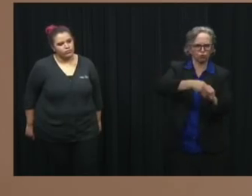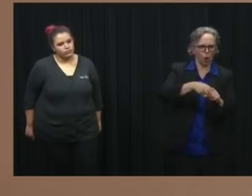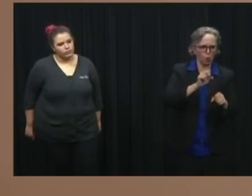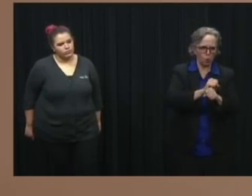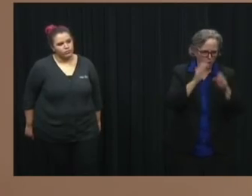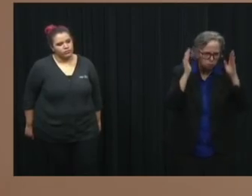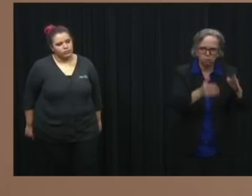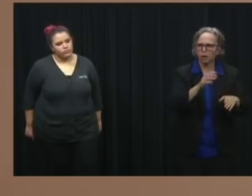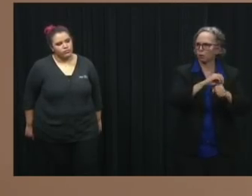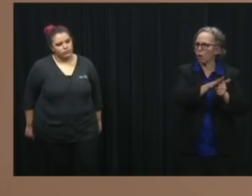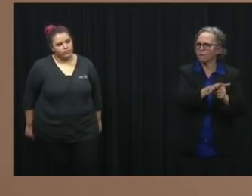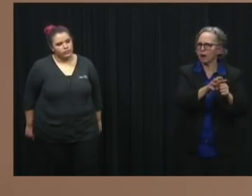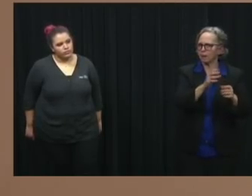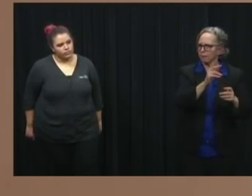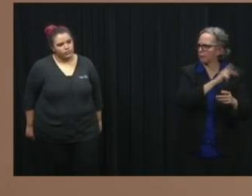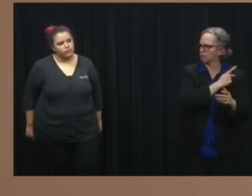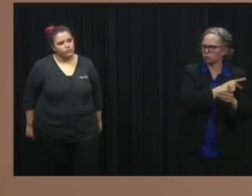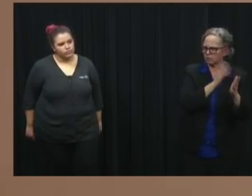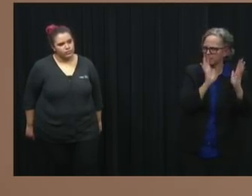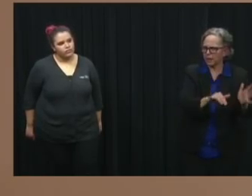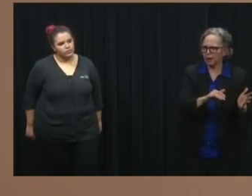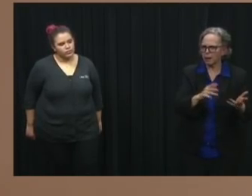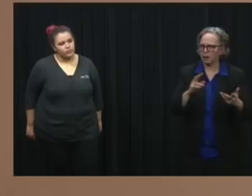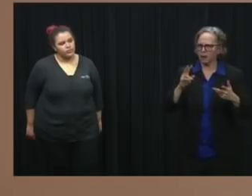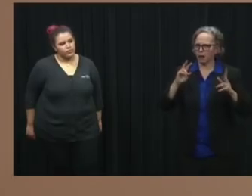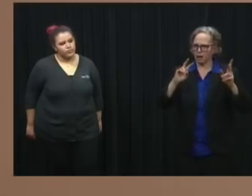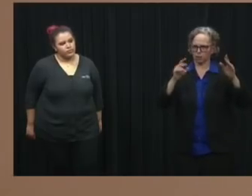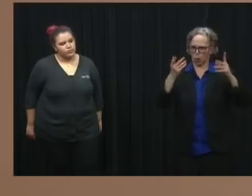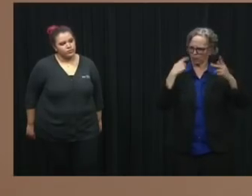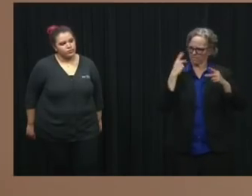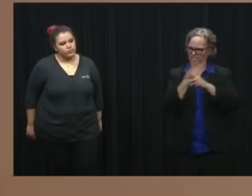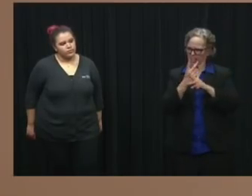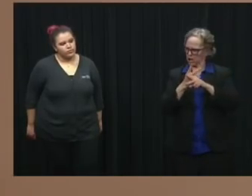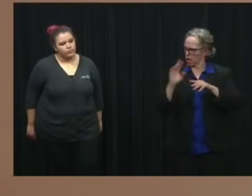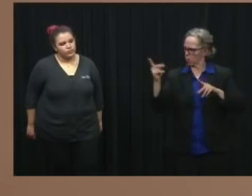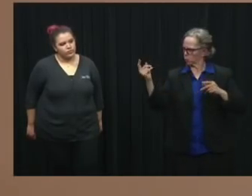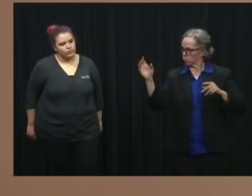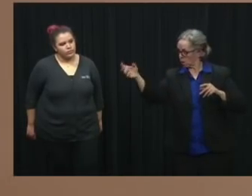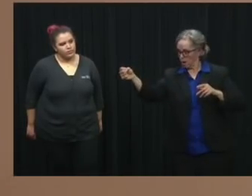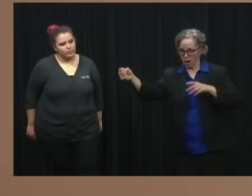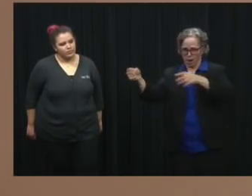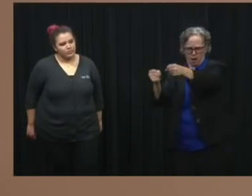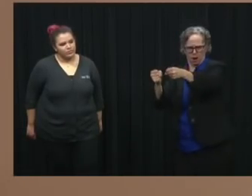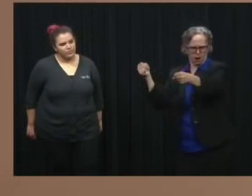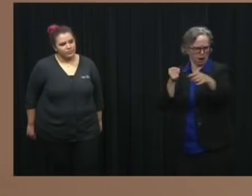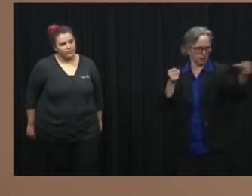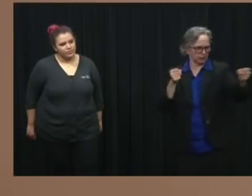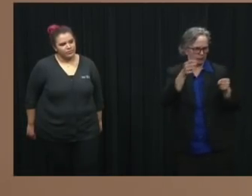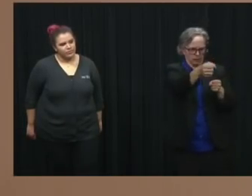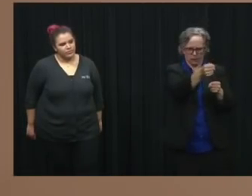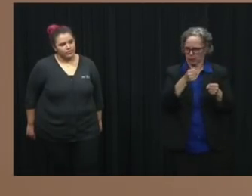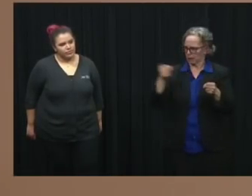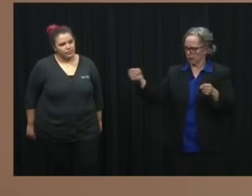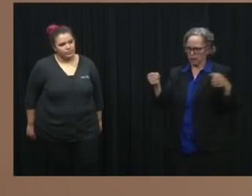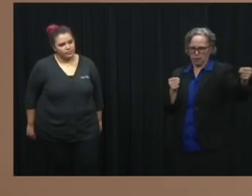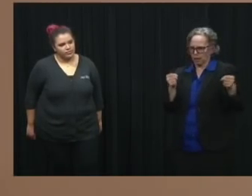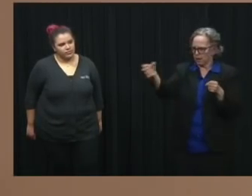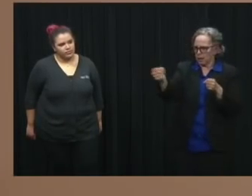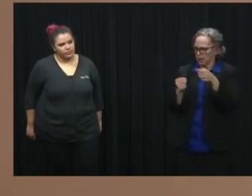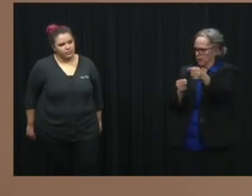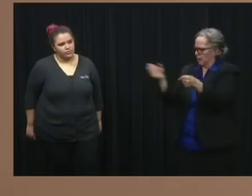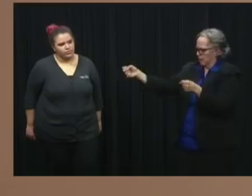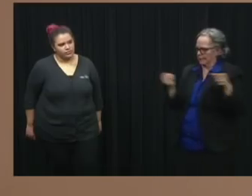moving puzzle piece of staffing that I'm thinking about. Now, the masks are fascinating to me. I've told you, this